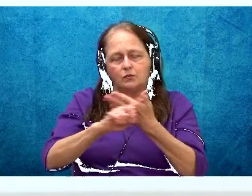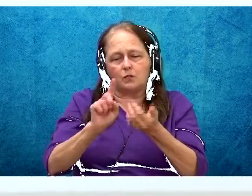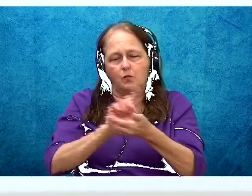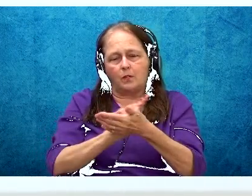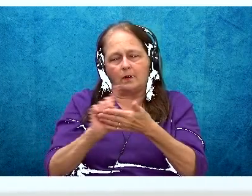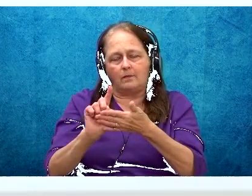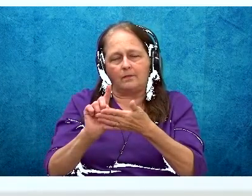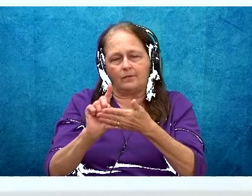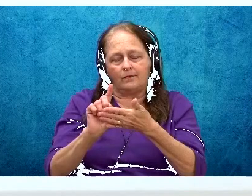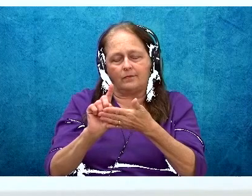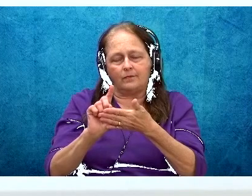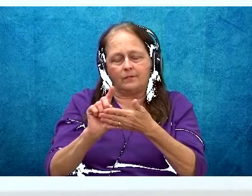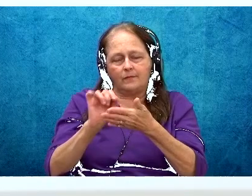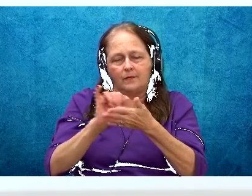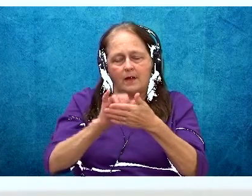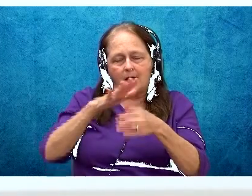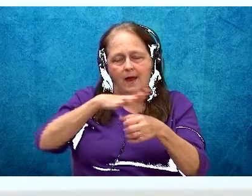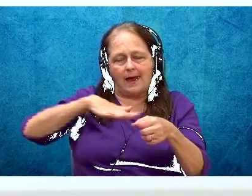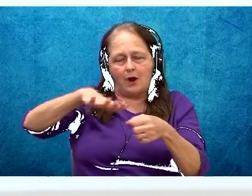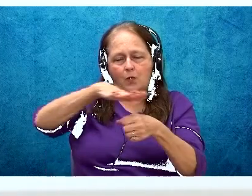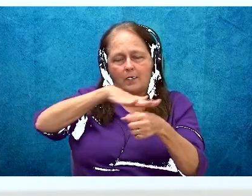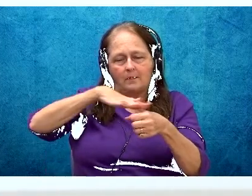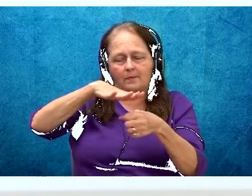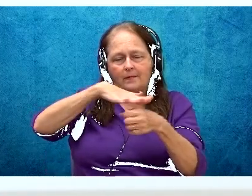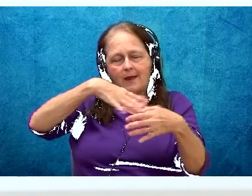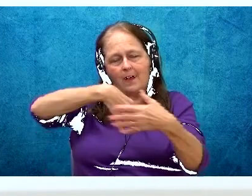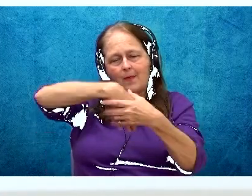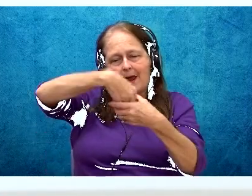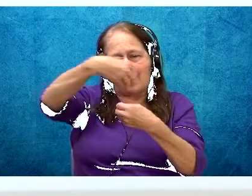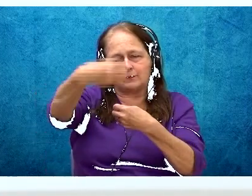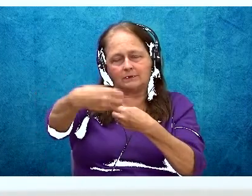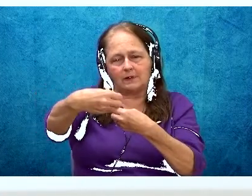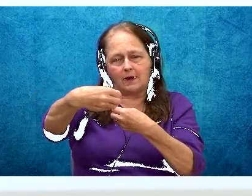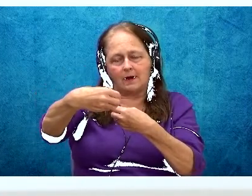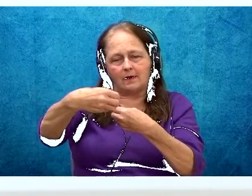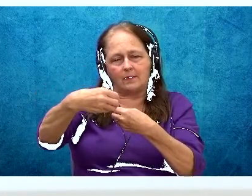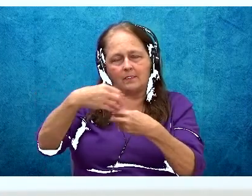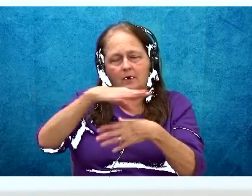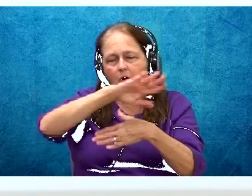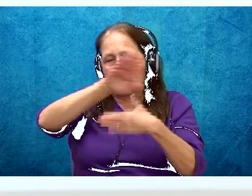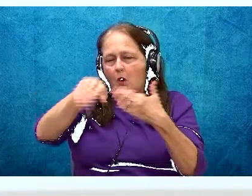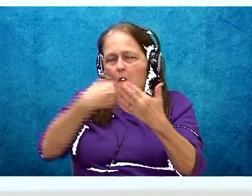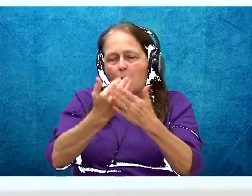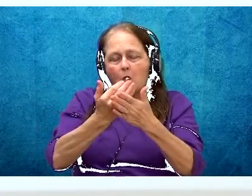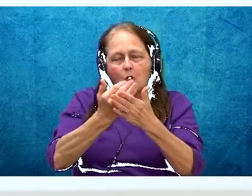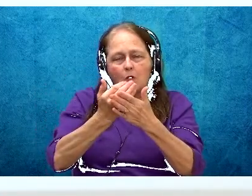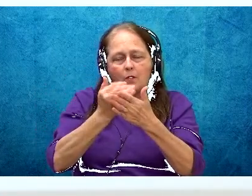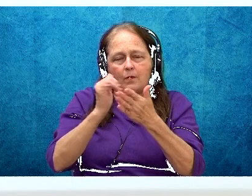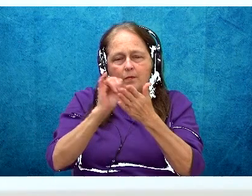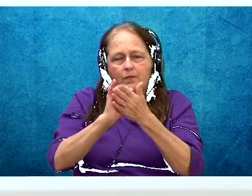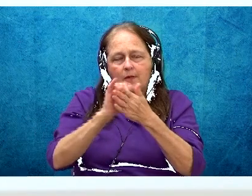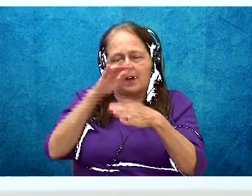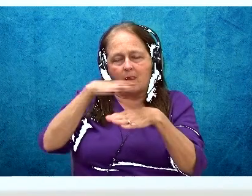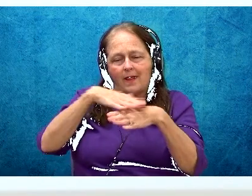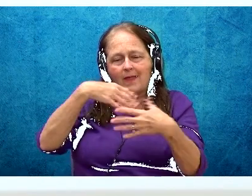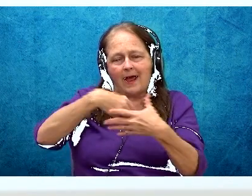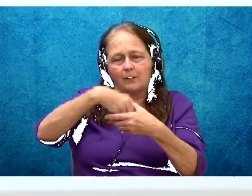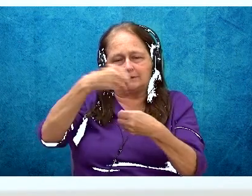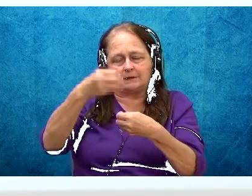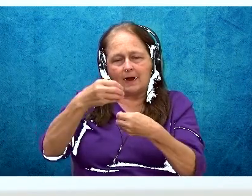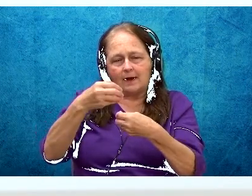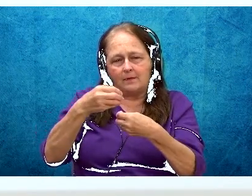lesson. Surface area is the outside. It's all the space something takes up on the